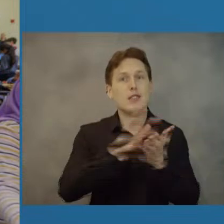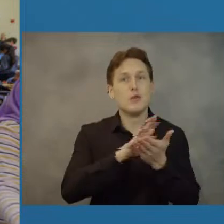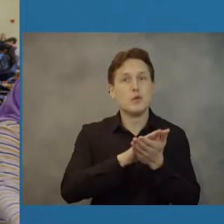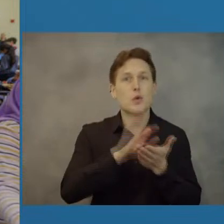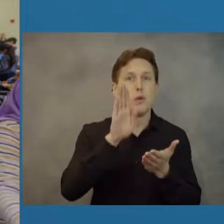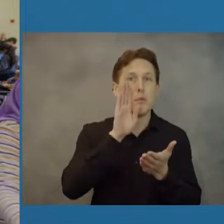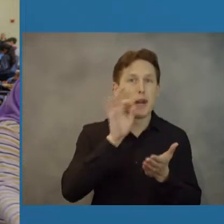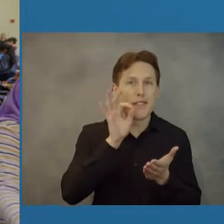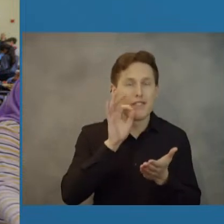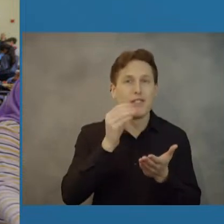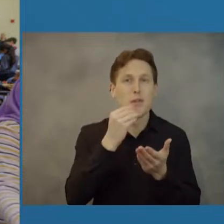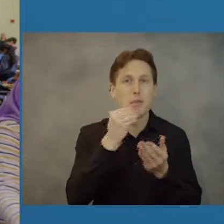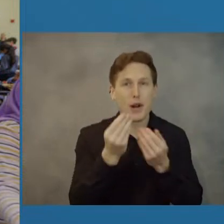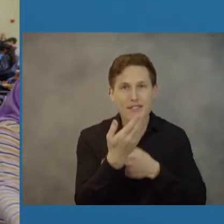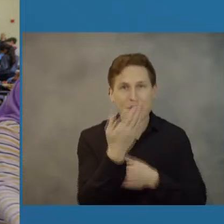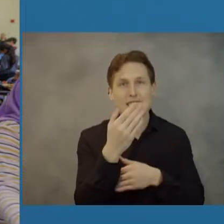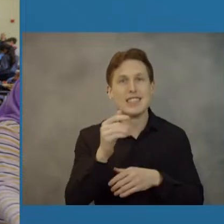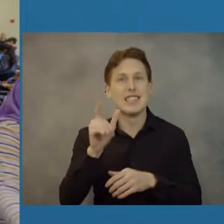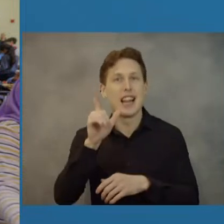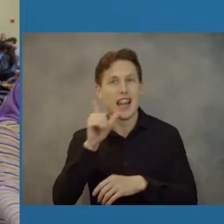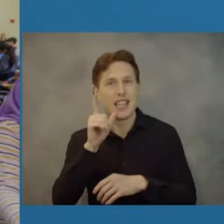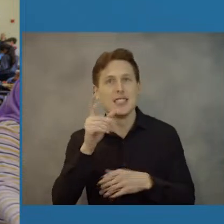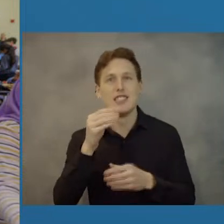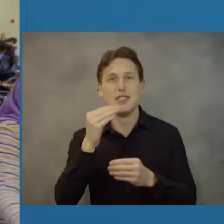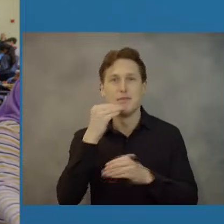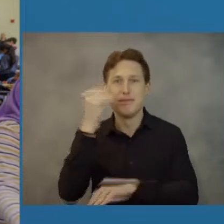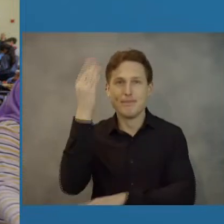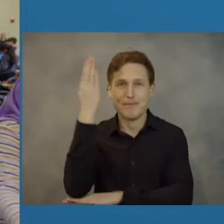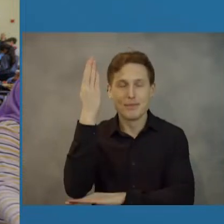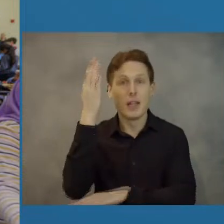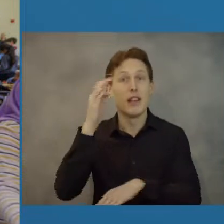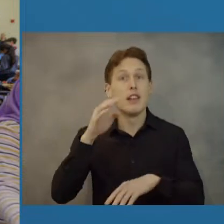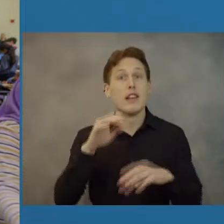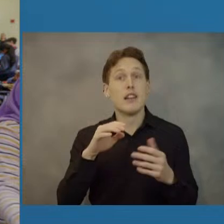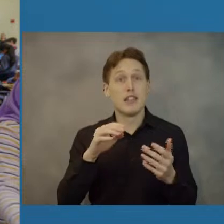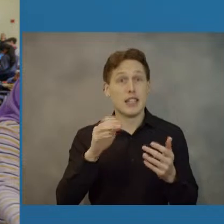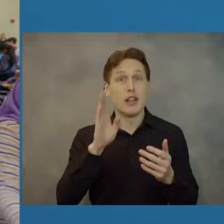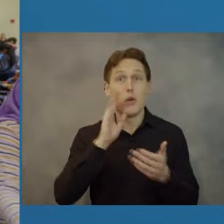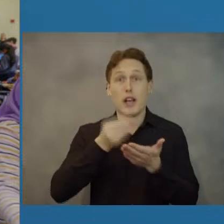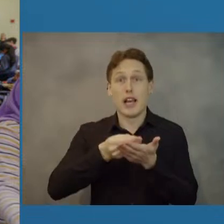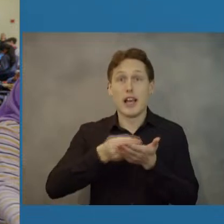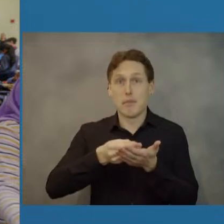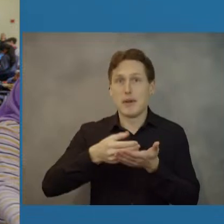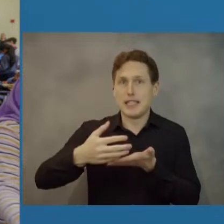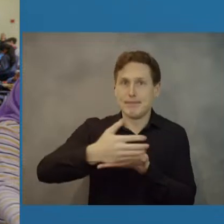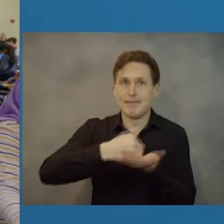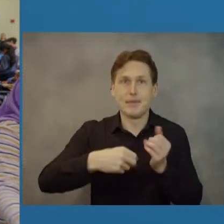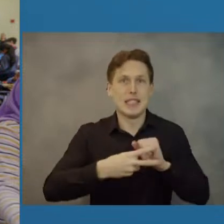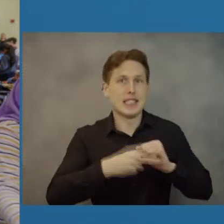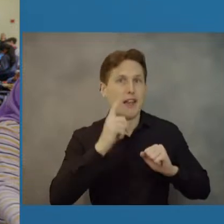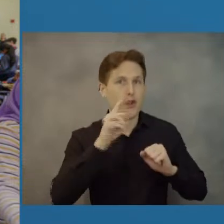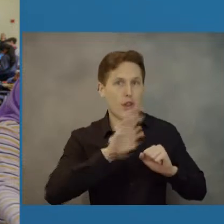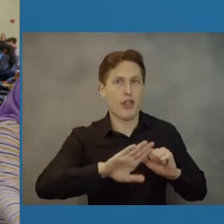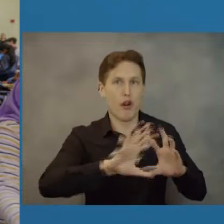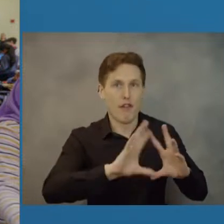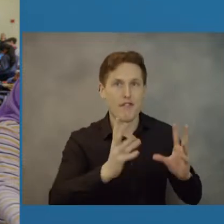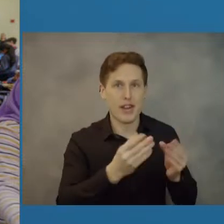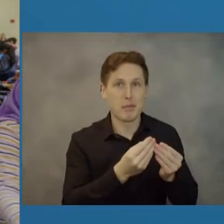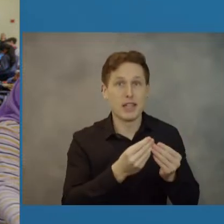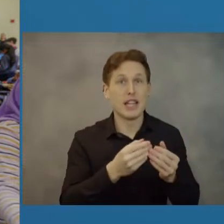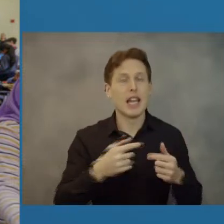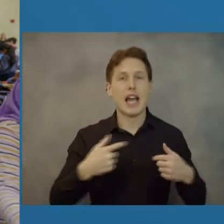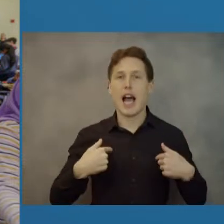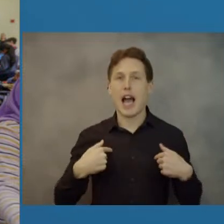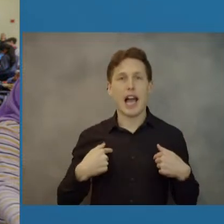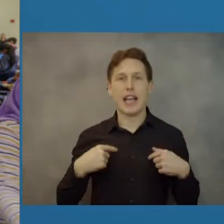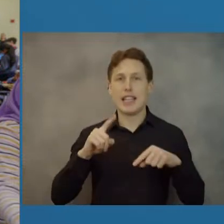students, saving families $1,600 per child. And while I can't single-handedly stop inflation,